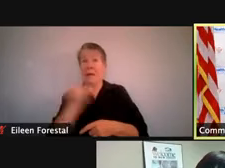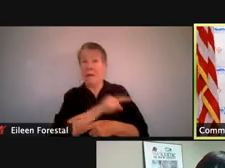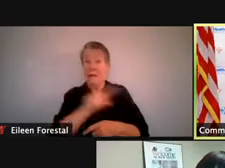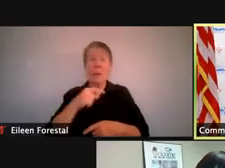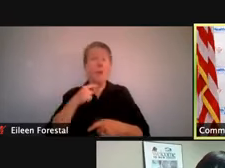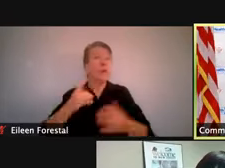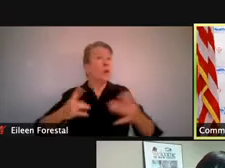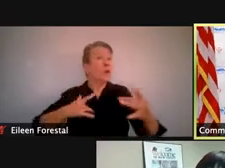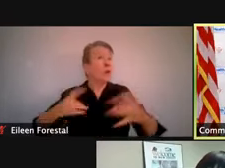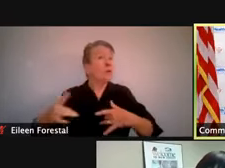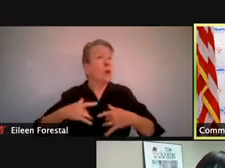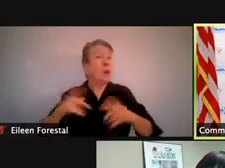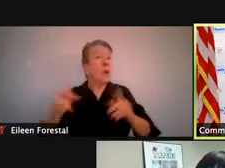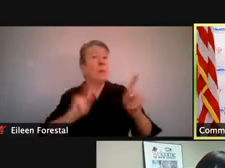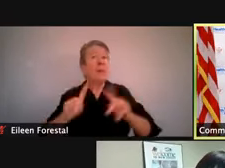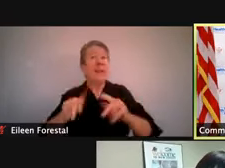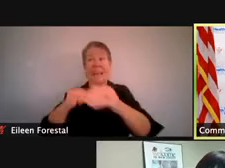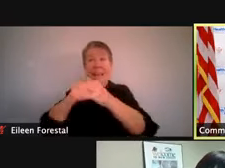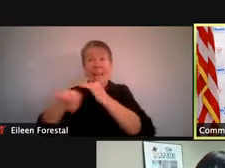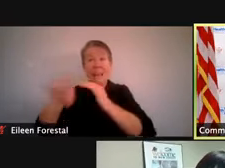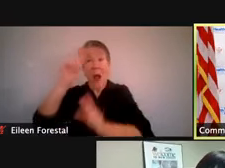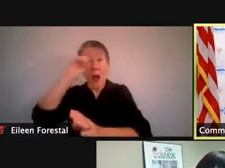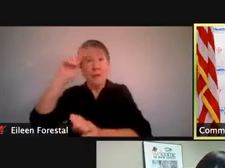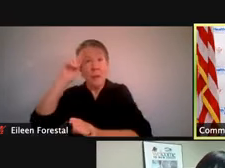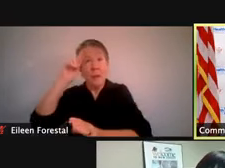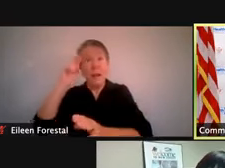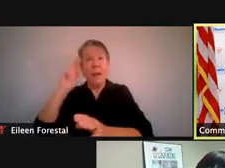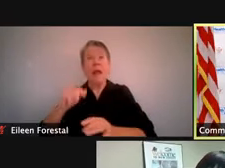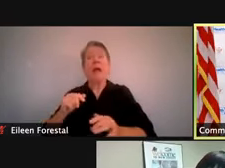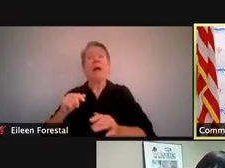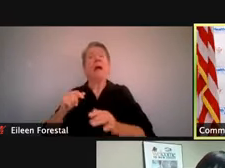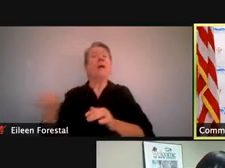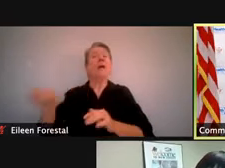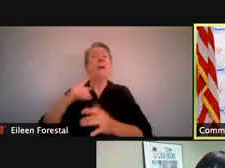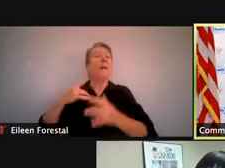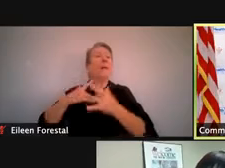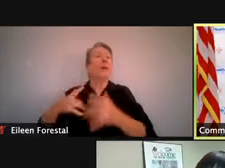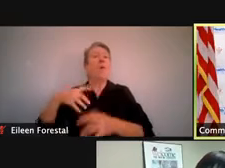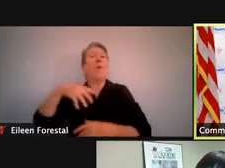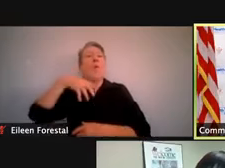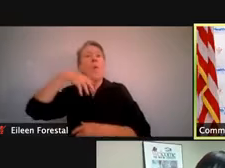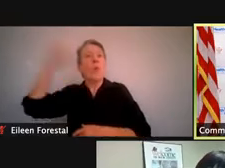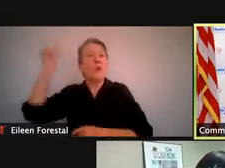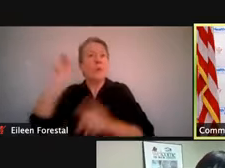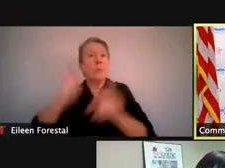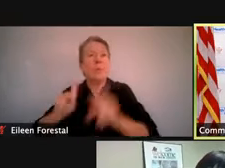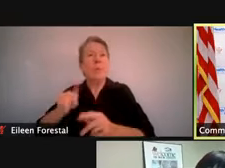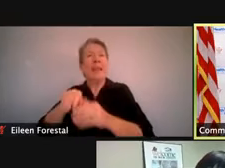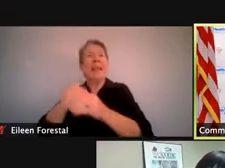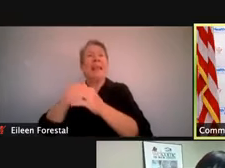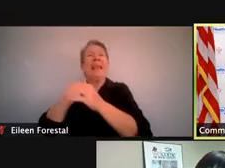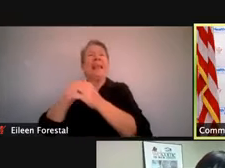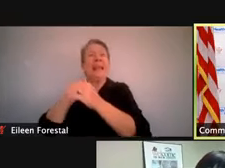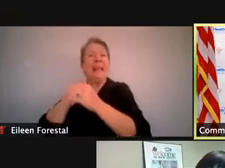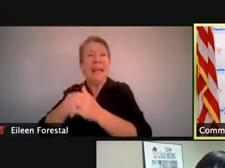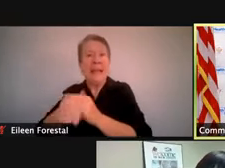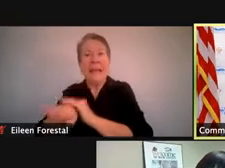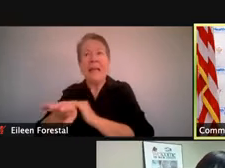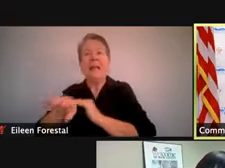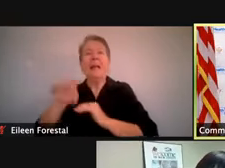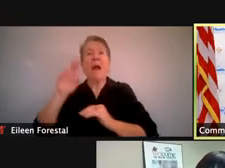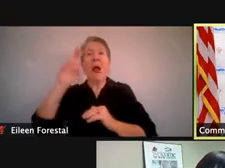the hospital are older individuals, and they're obviously getting exposed by younger individuals.